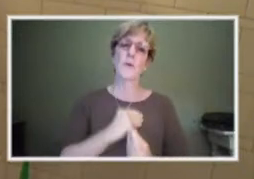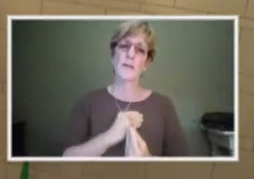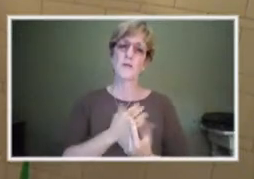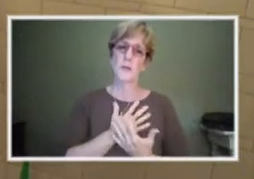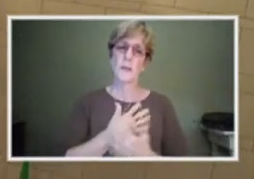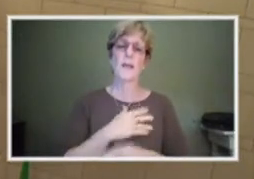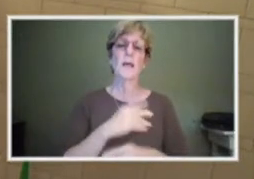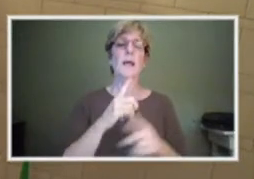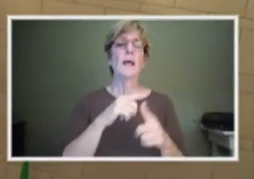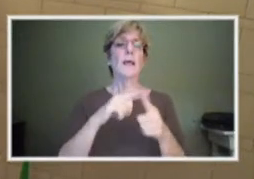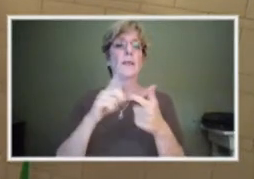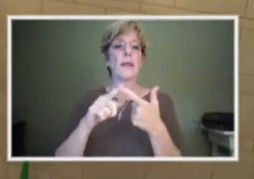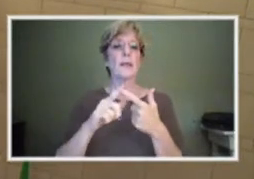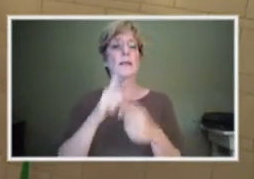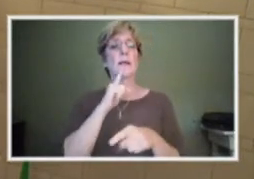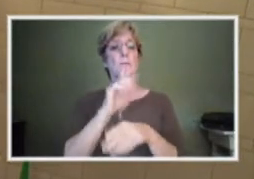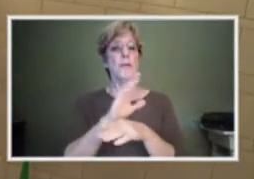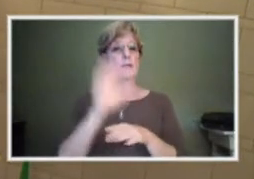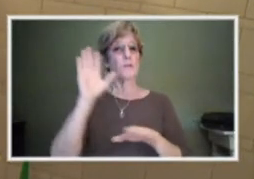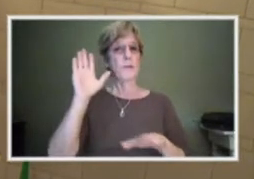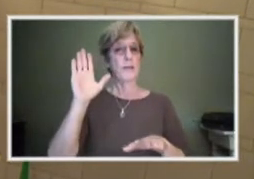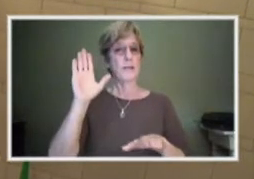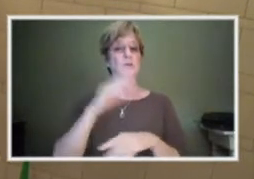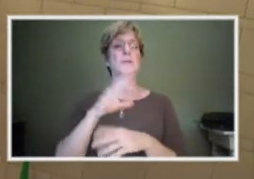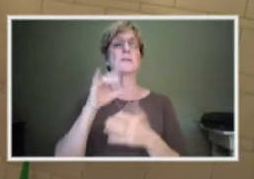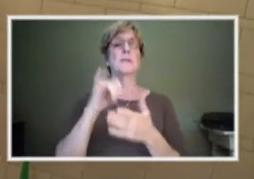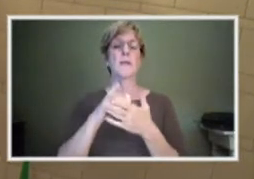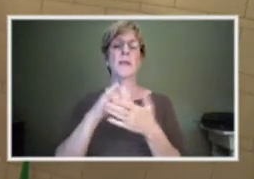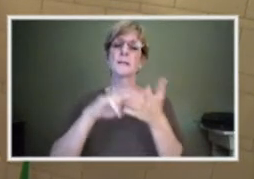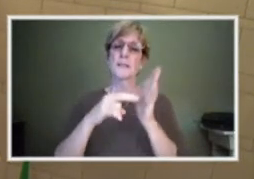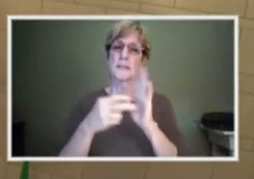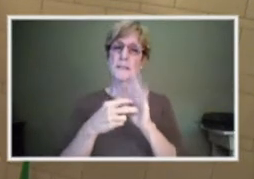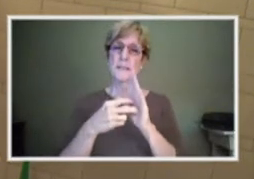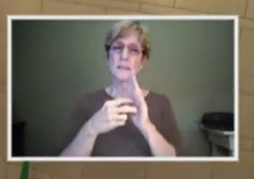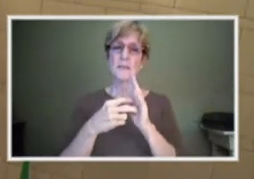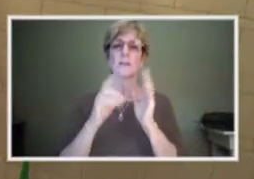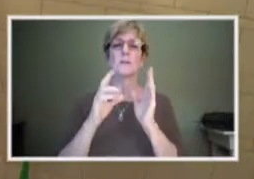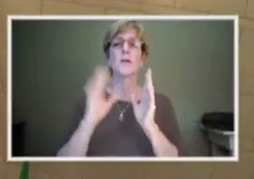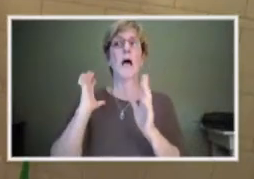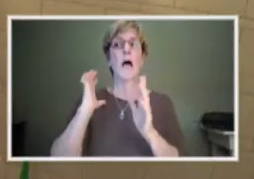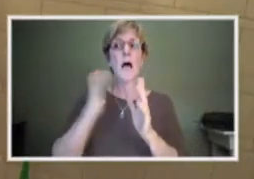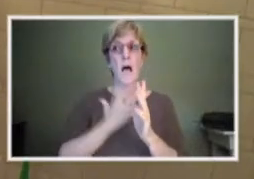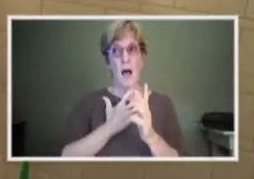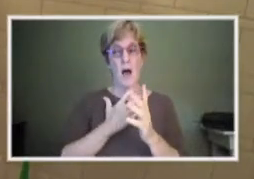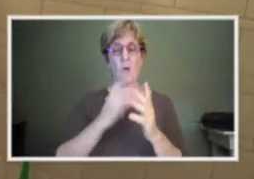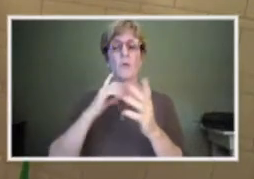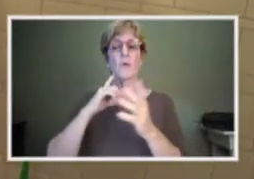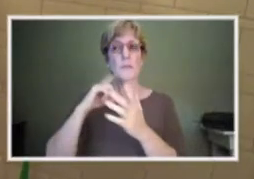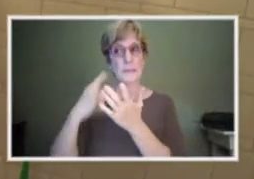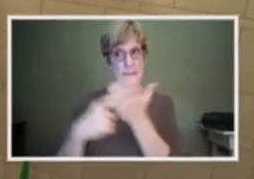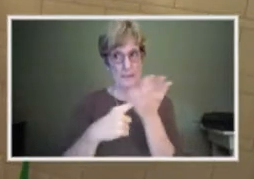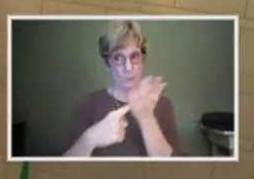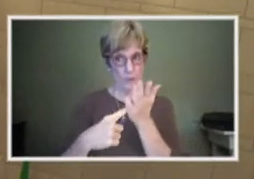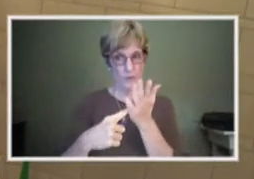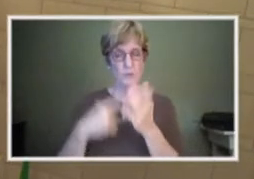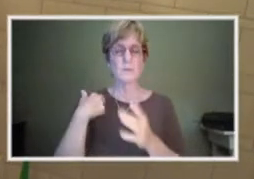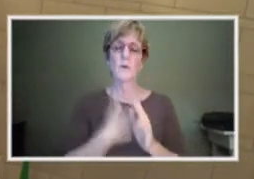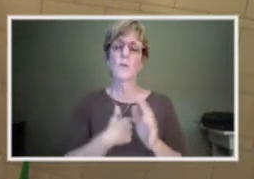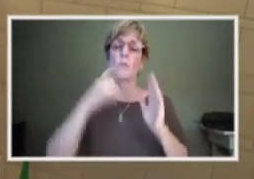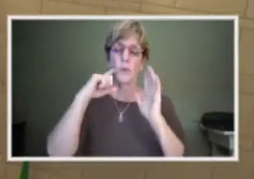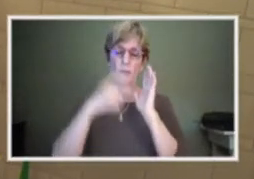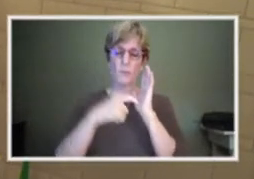by the Pledge of Allegiance. The invocation is intended to solemnize our deliberations. We recognize that there